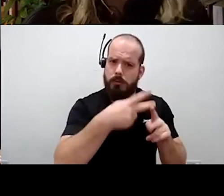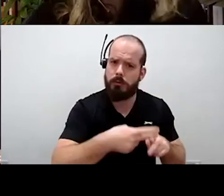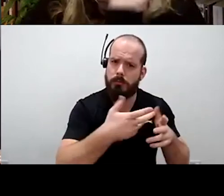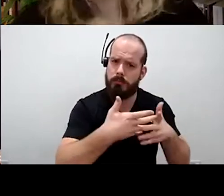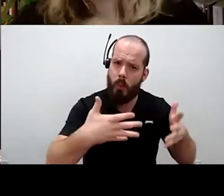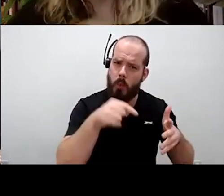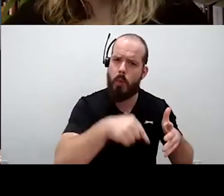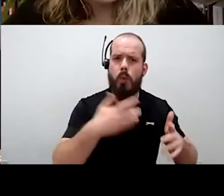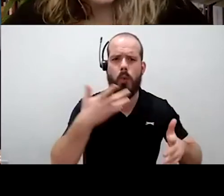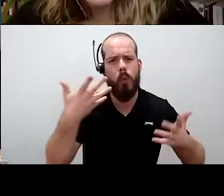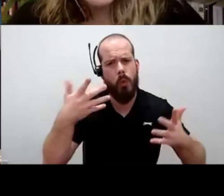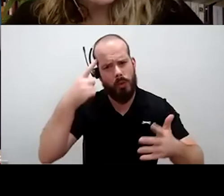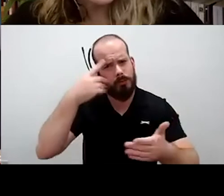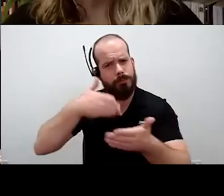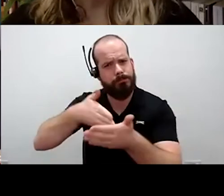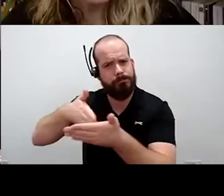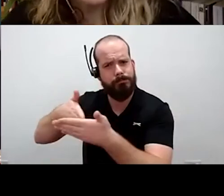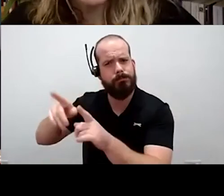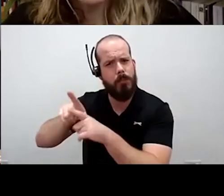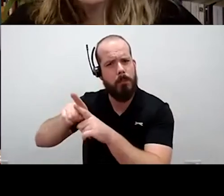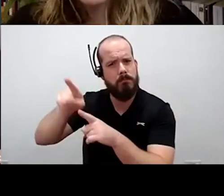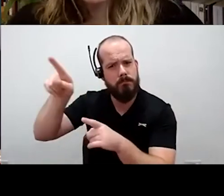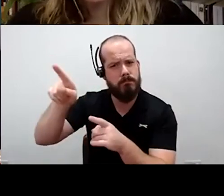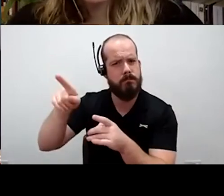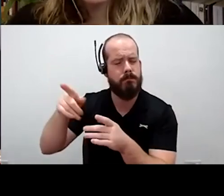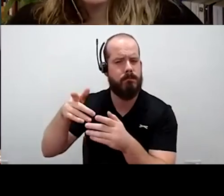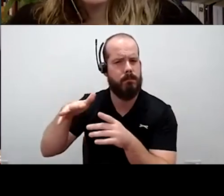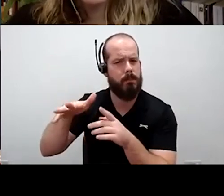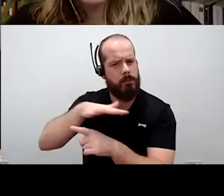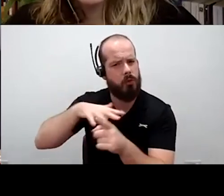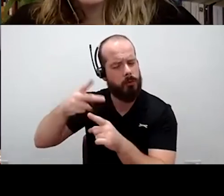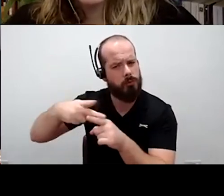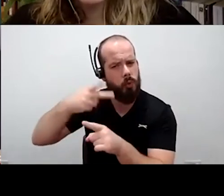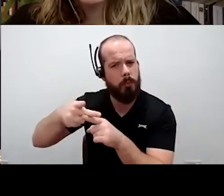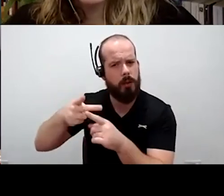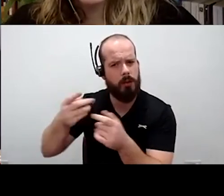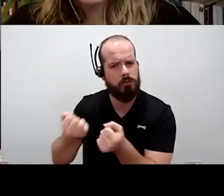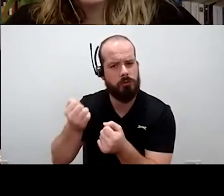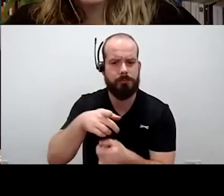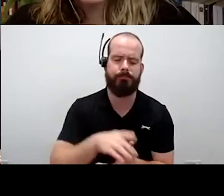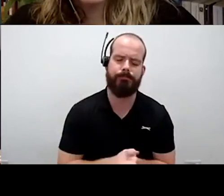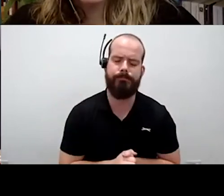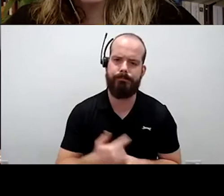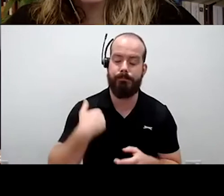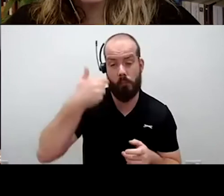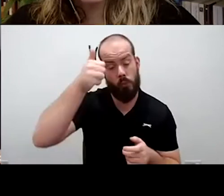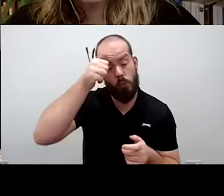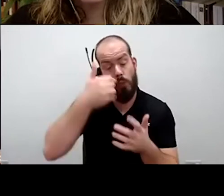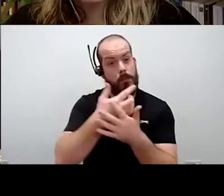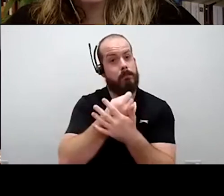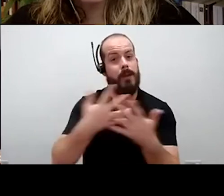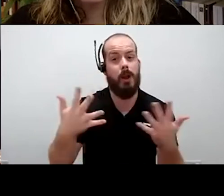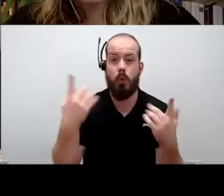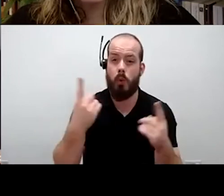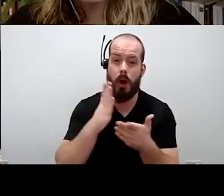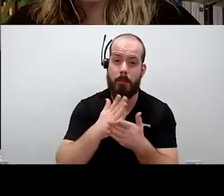of engagement that you see with solar and wind and hydro? I've known many advocates of nuclear who are deeply